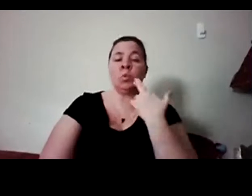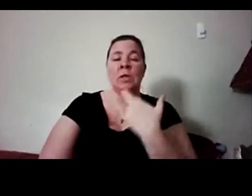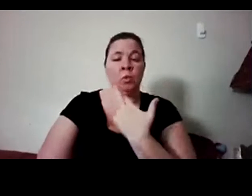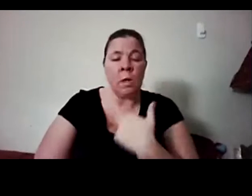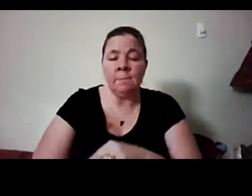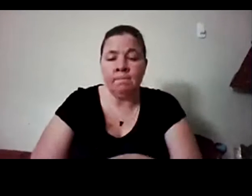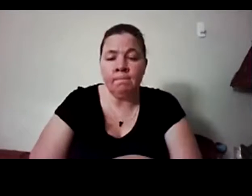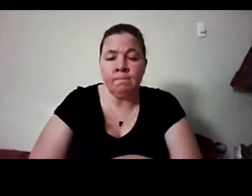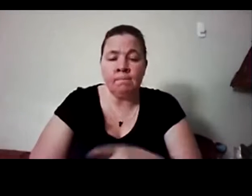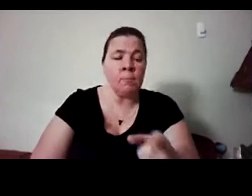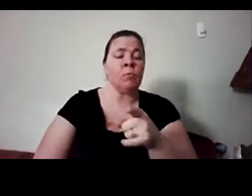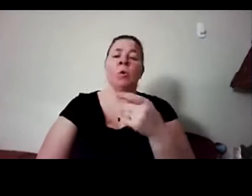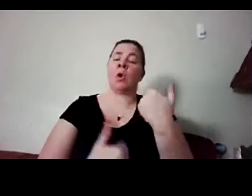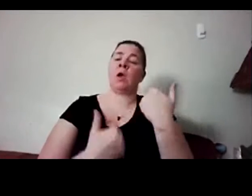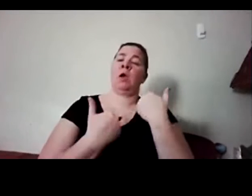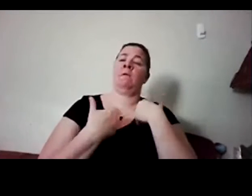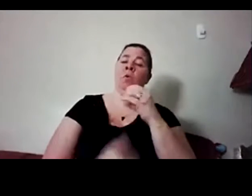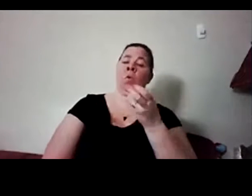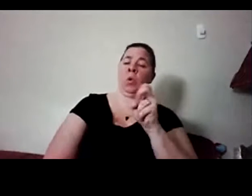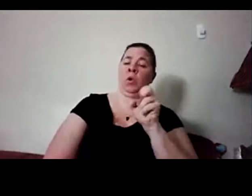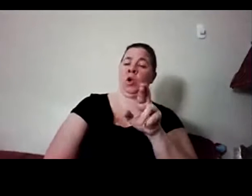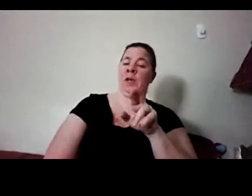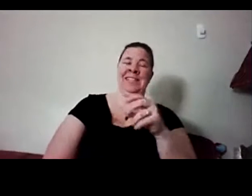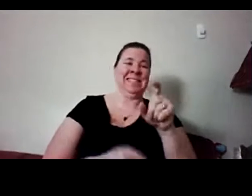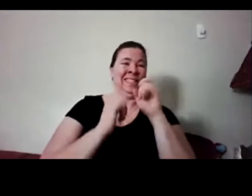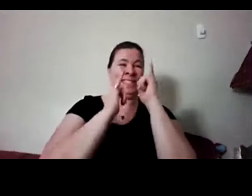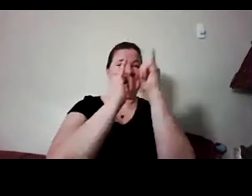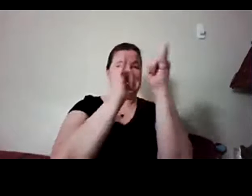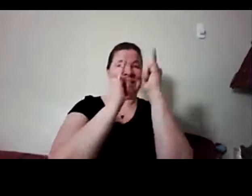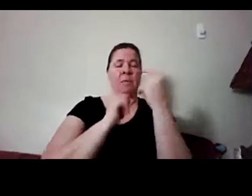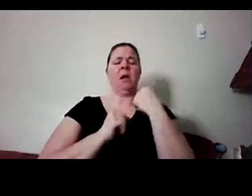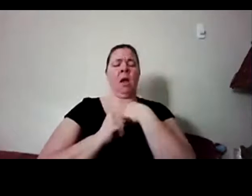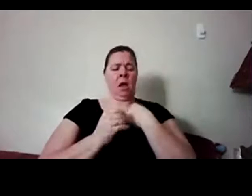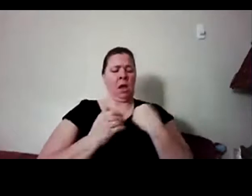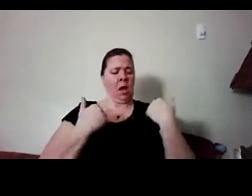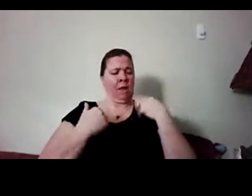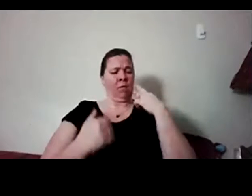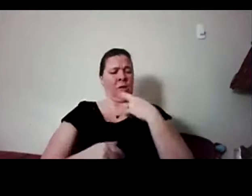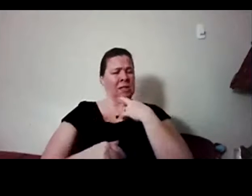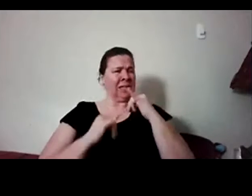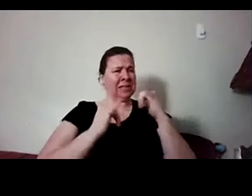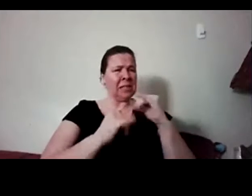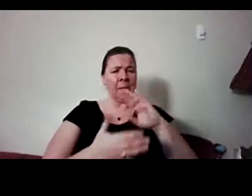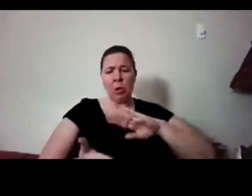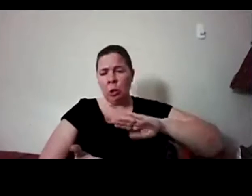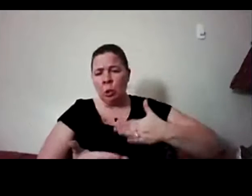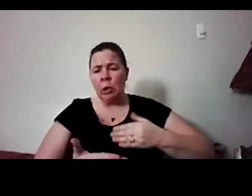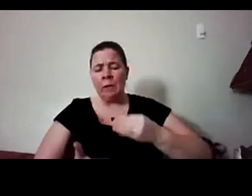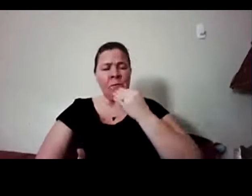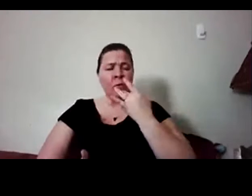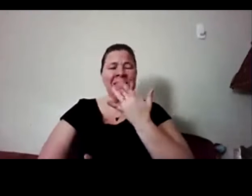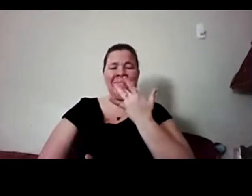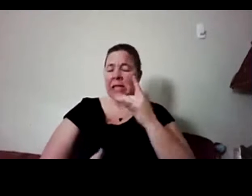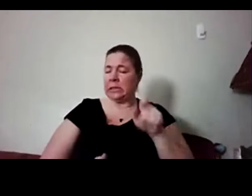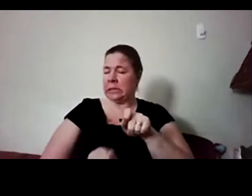own a restaurant and I own the same restaurant. Exact same kind of food, same chef. The food tastes